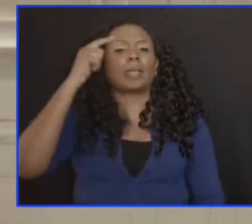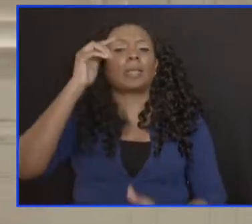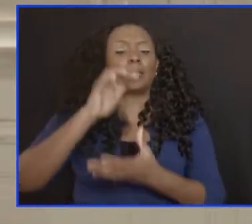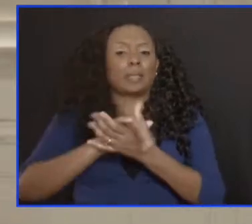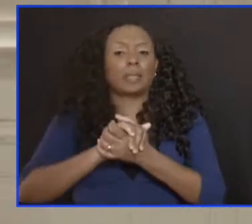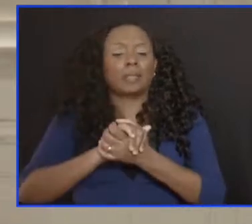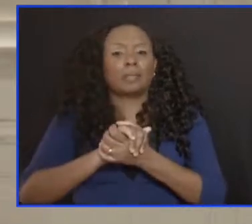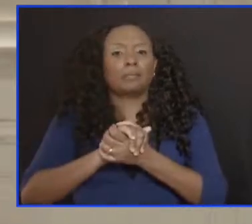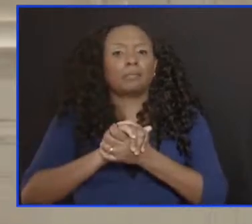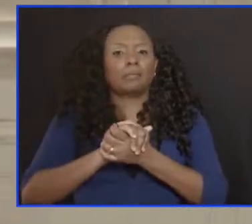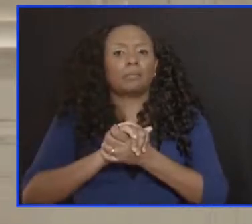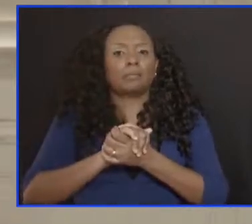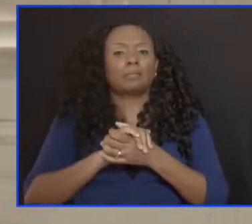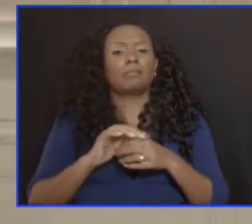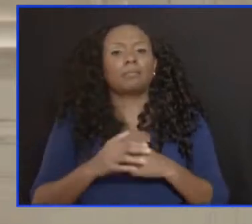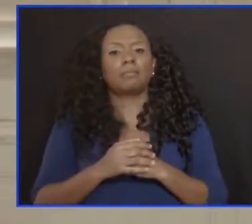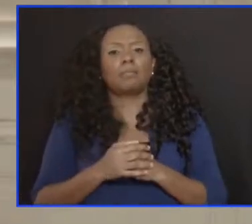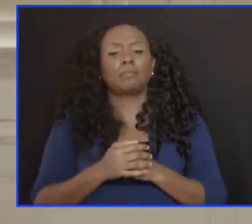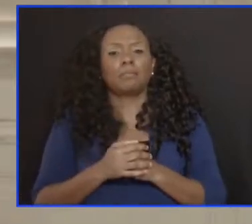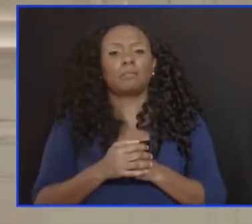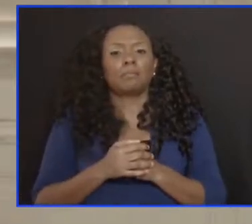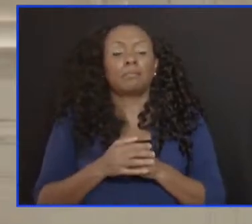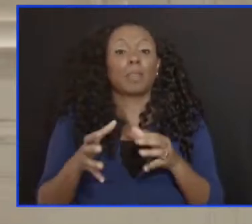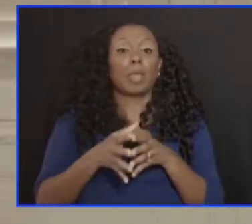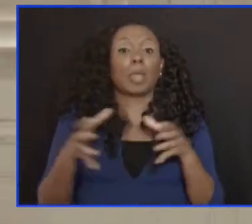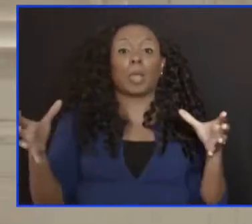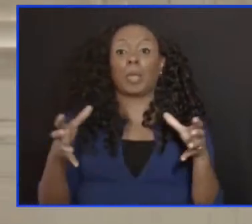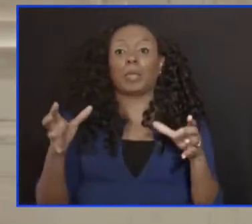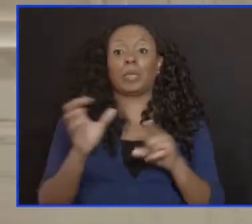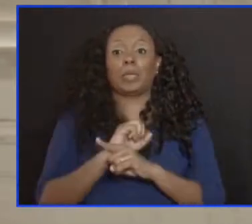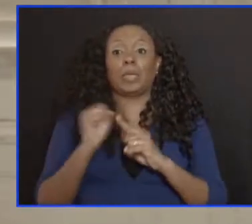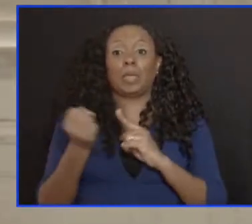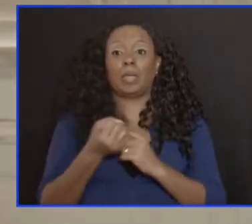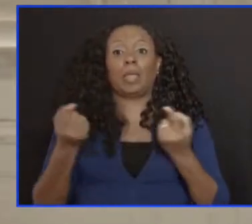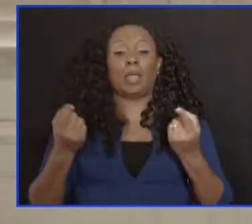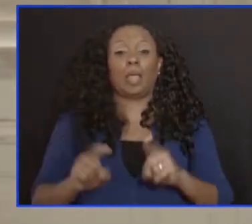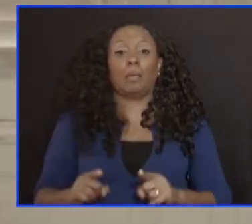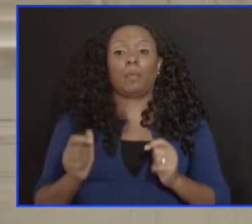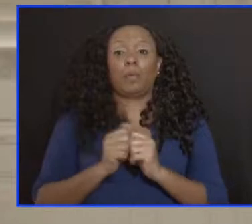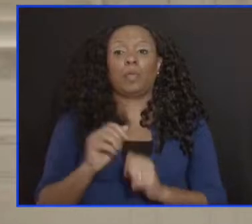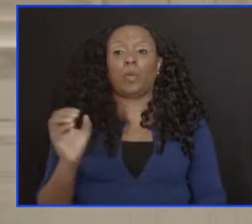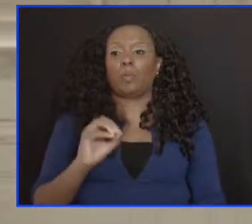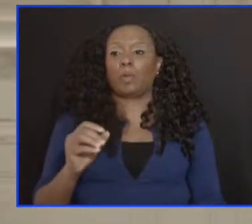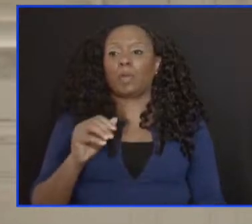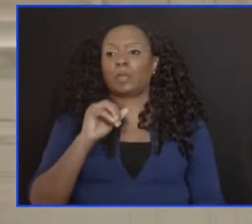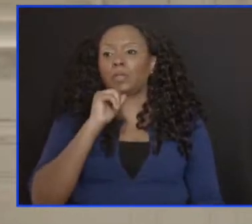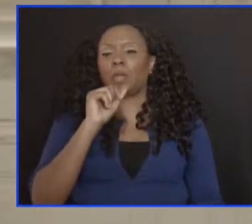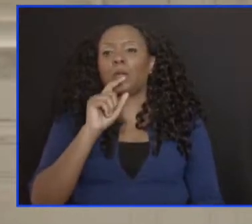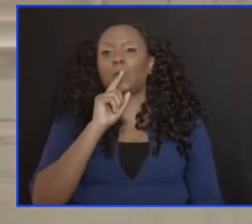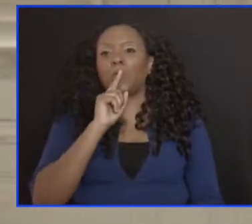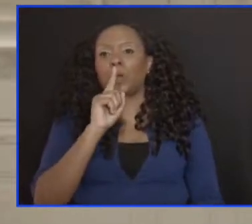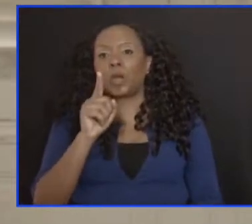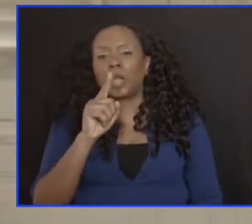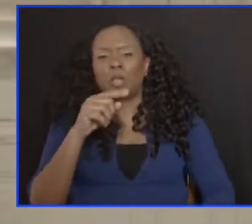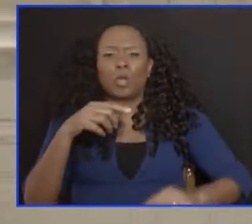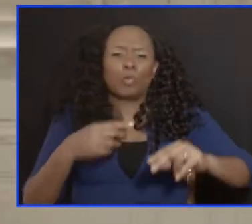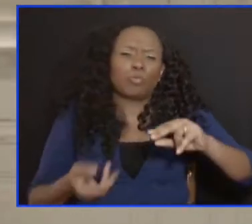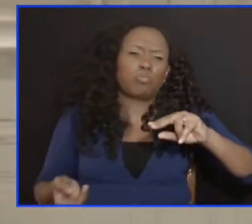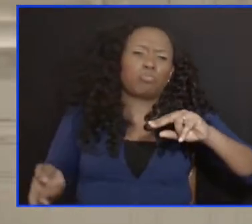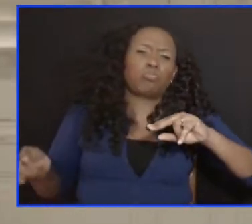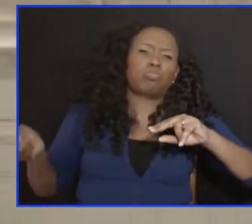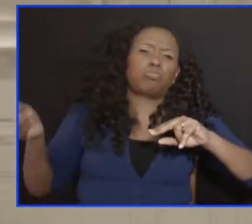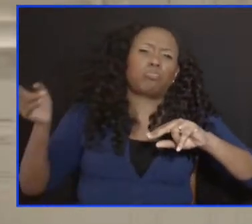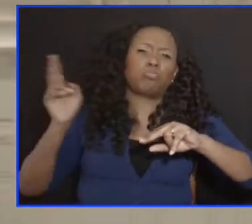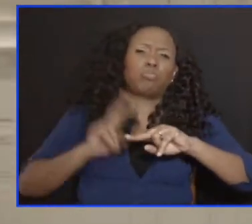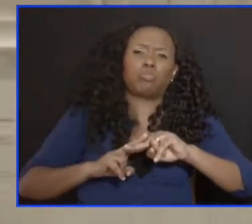well that a lot of the outcome which we've seen, certainly with the Omicron outbreak, which did not look certainly in most cases